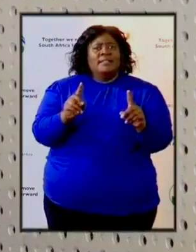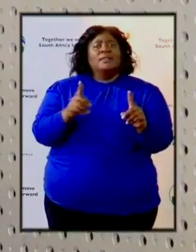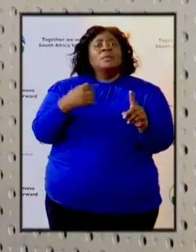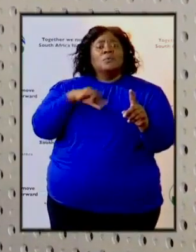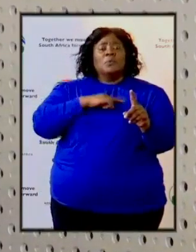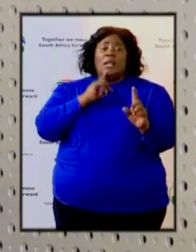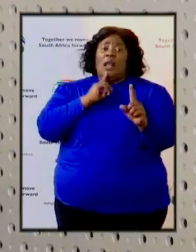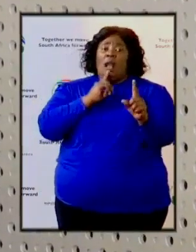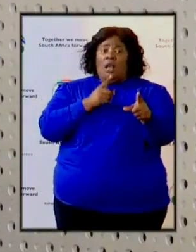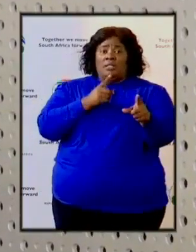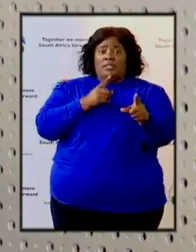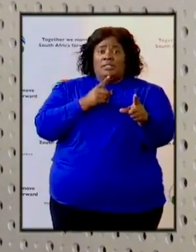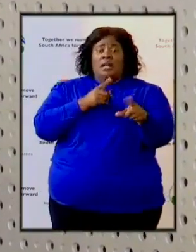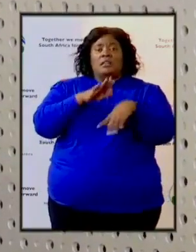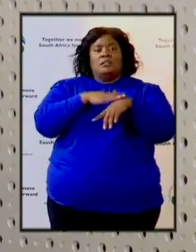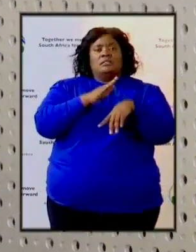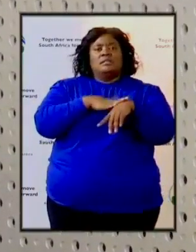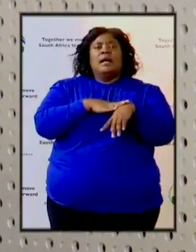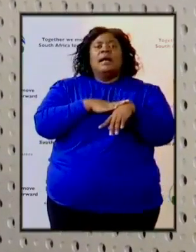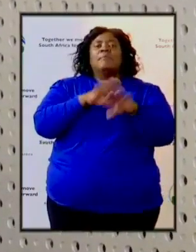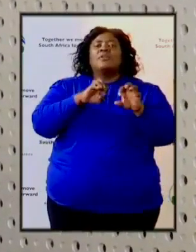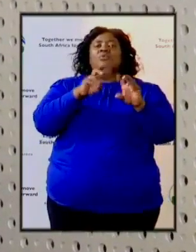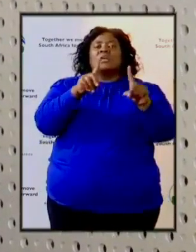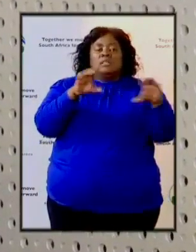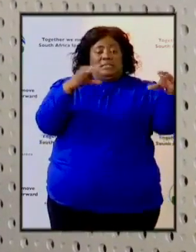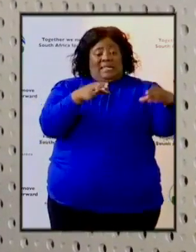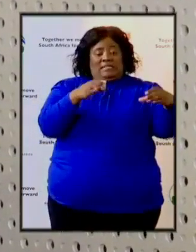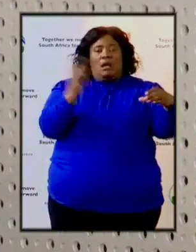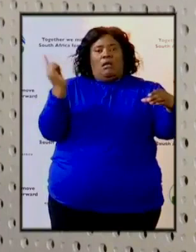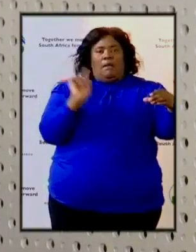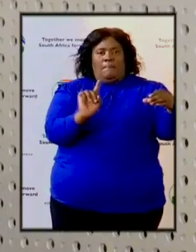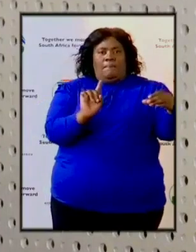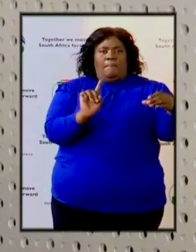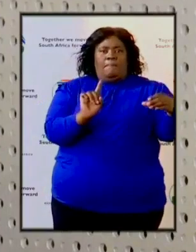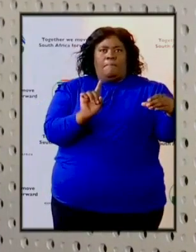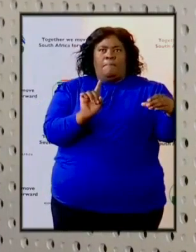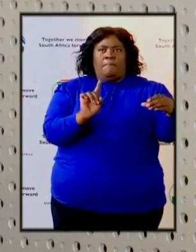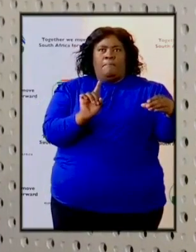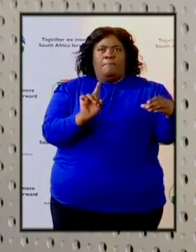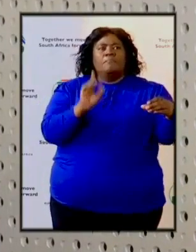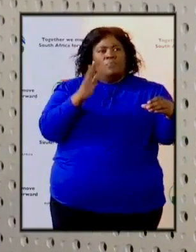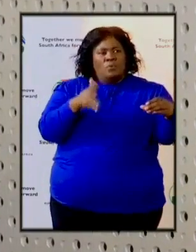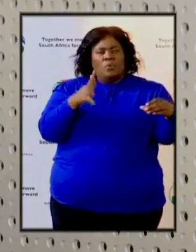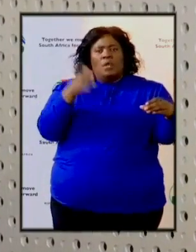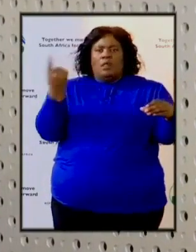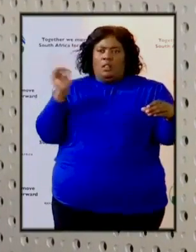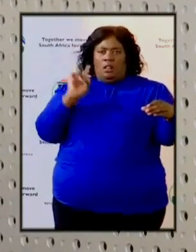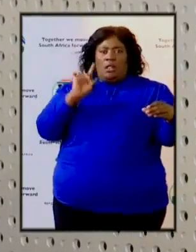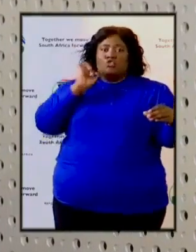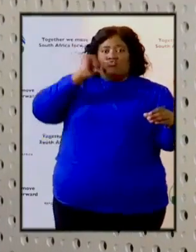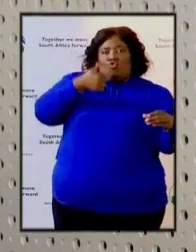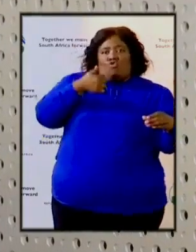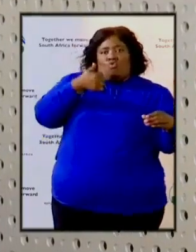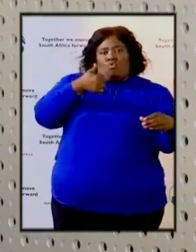would answer that question when the education sector comes. they'll be coming to face the nation tomorrow.